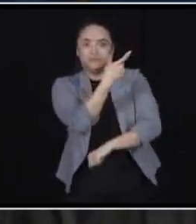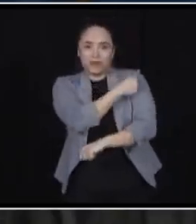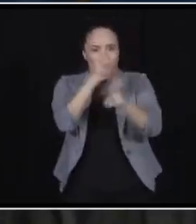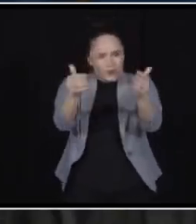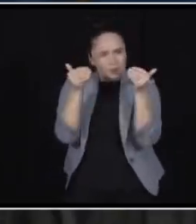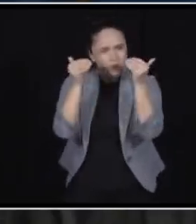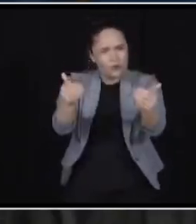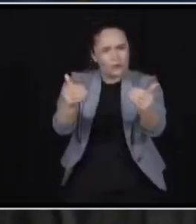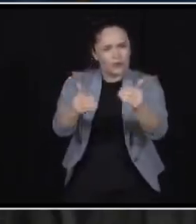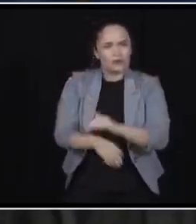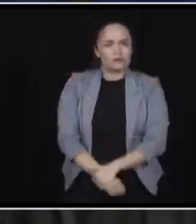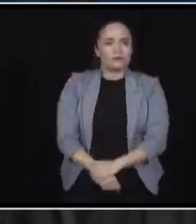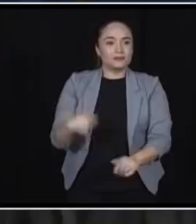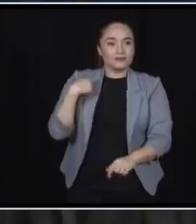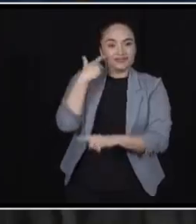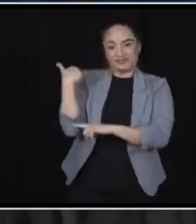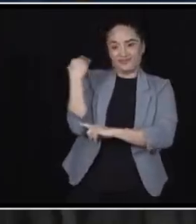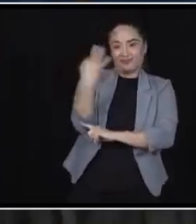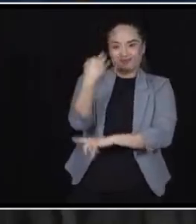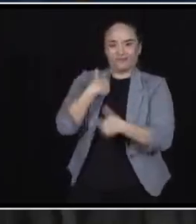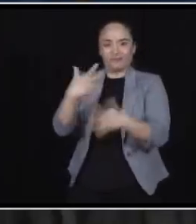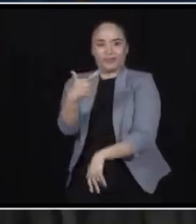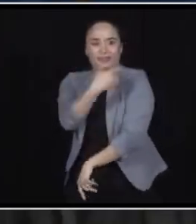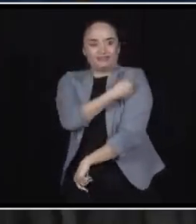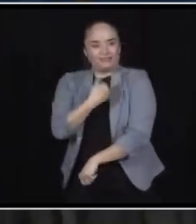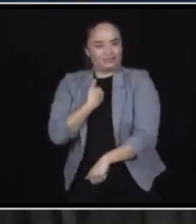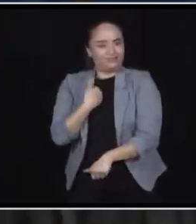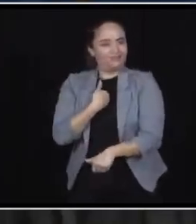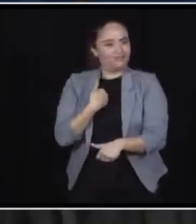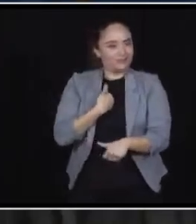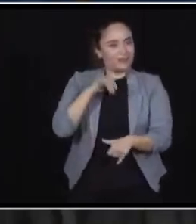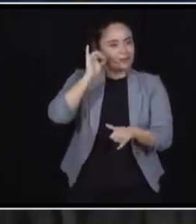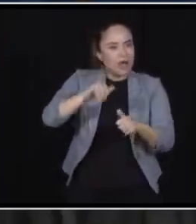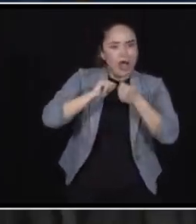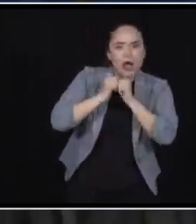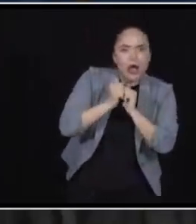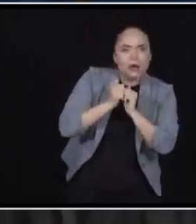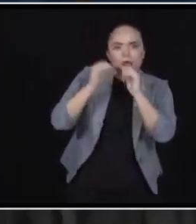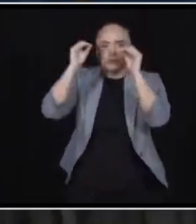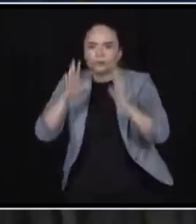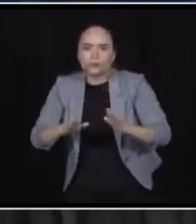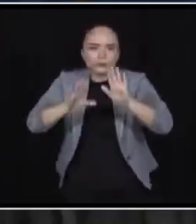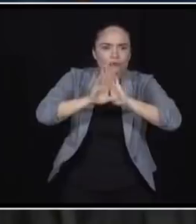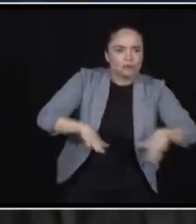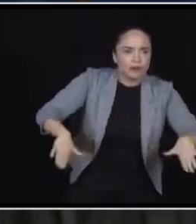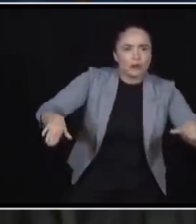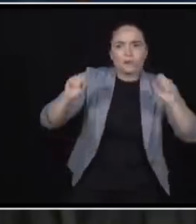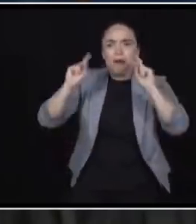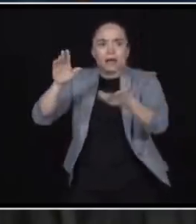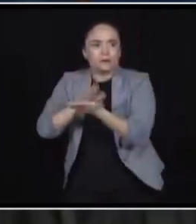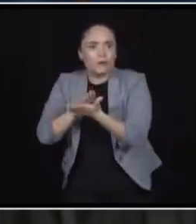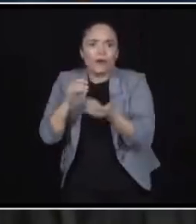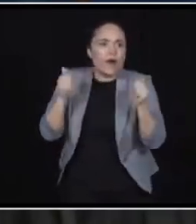folks, this is how you can help us get kids and teachers back in school as soon as possible. All Ontarians who